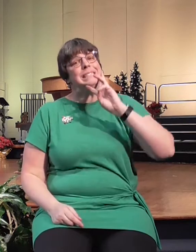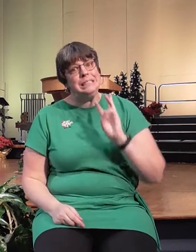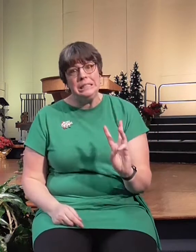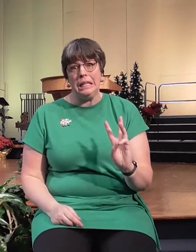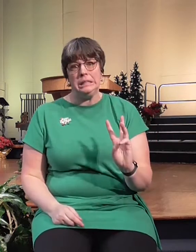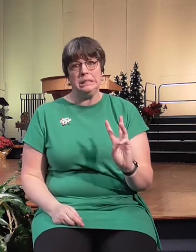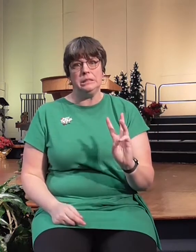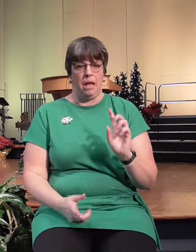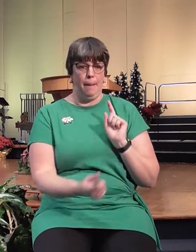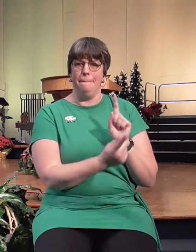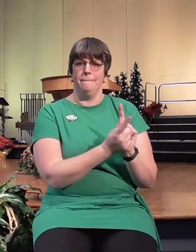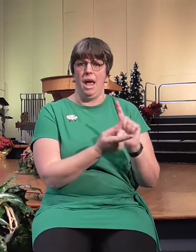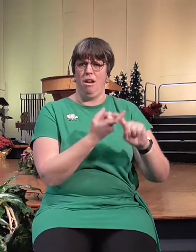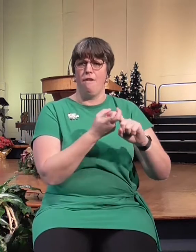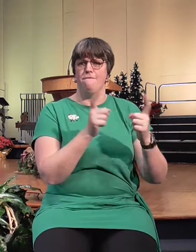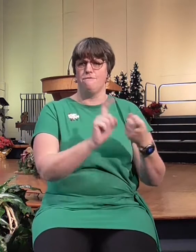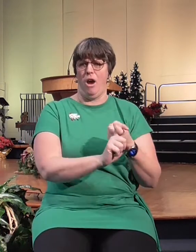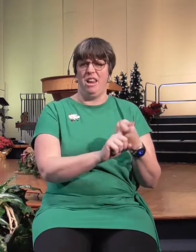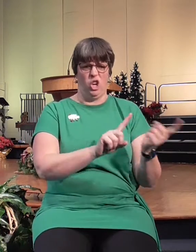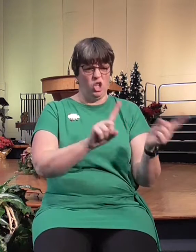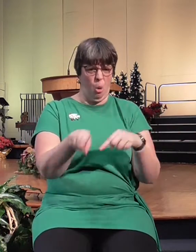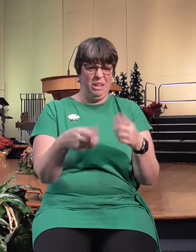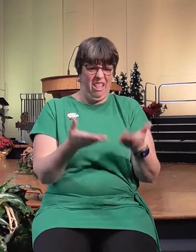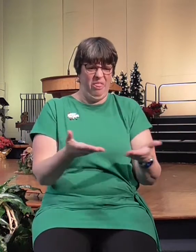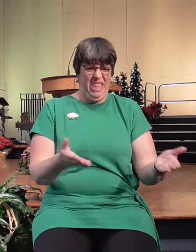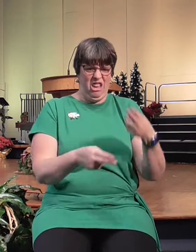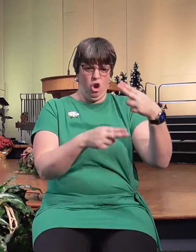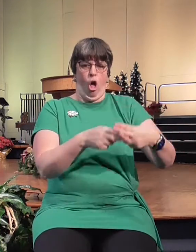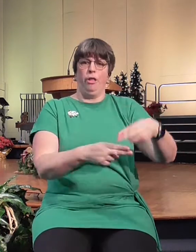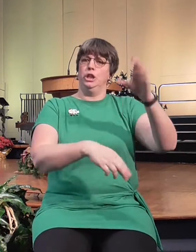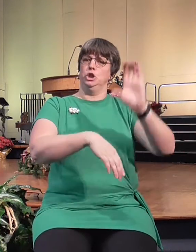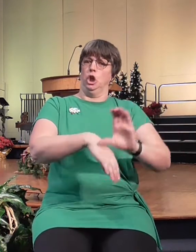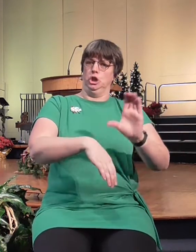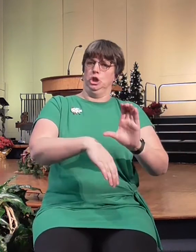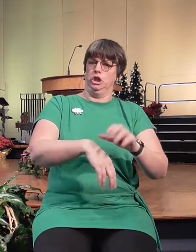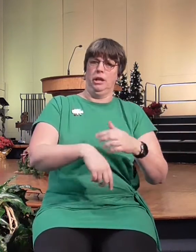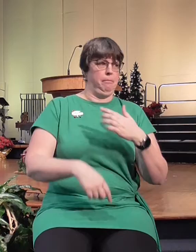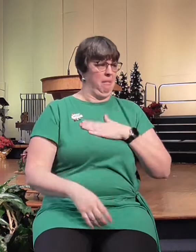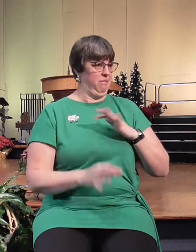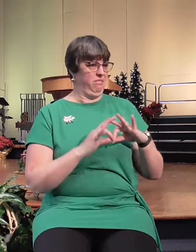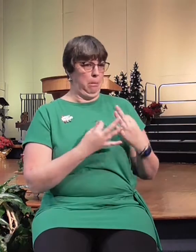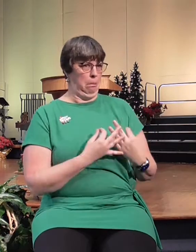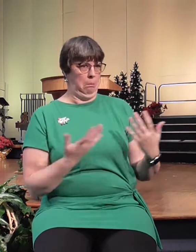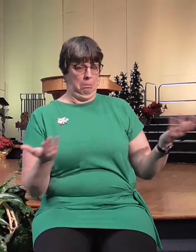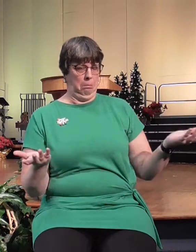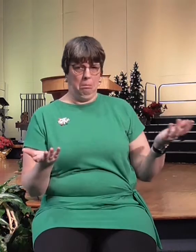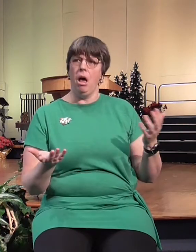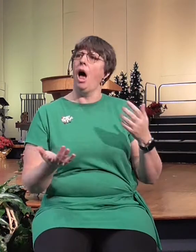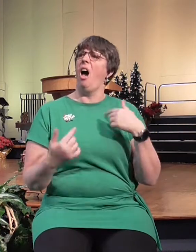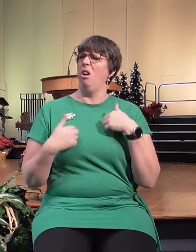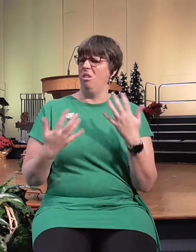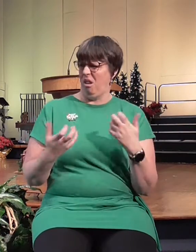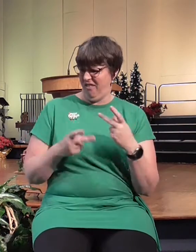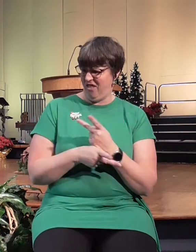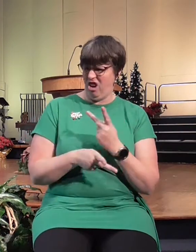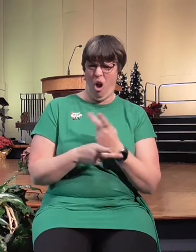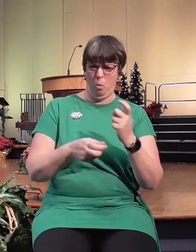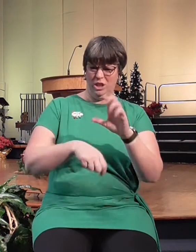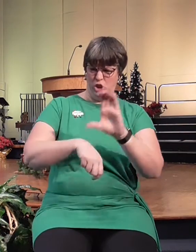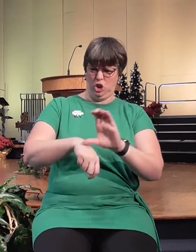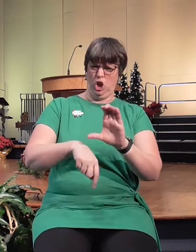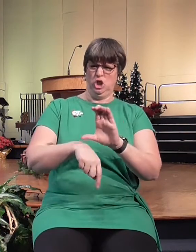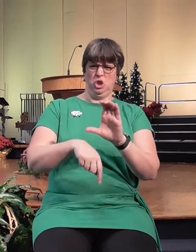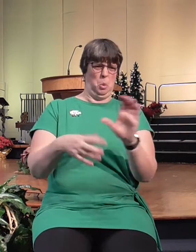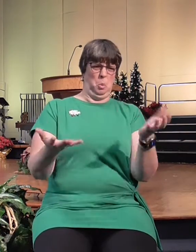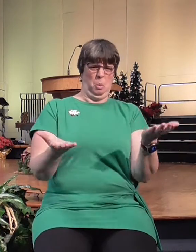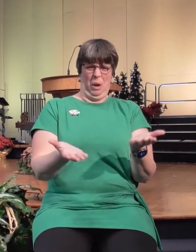old met a little friend who was going to this thing called church. My family were not church-going folk, and I wanted to figure that out. I